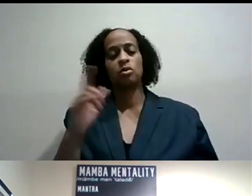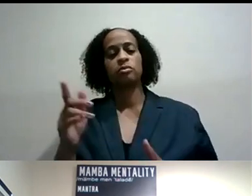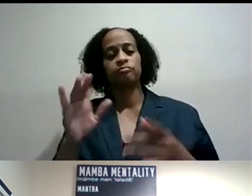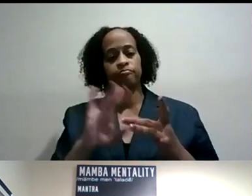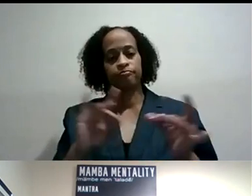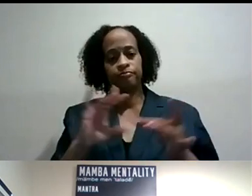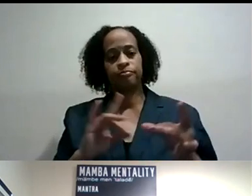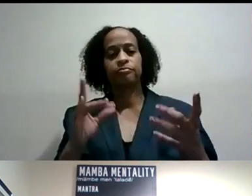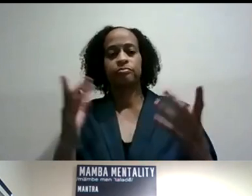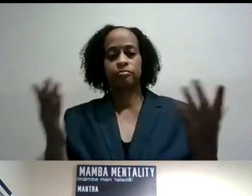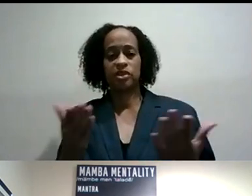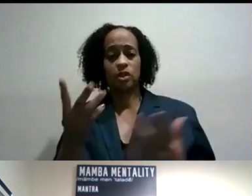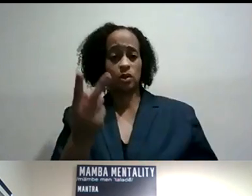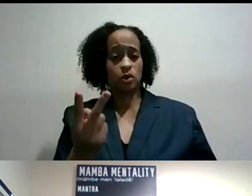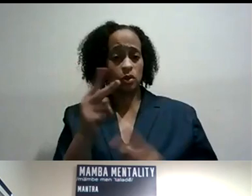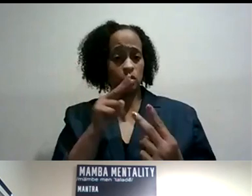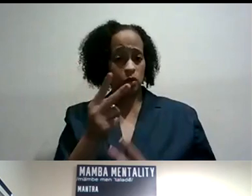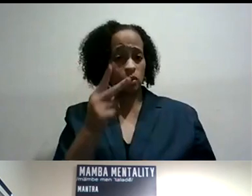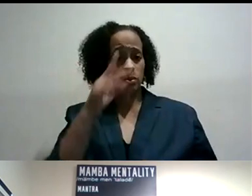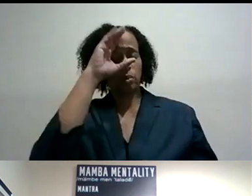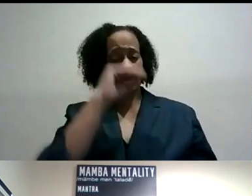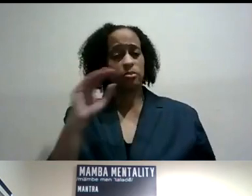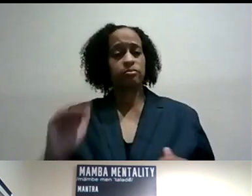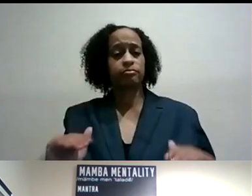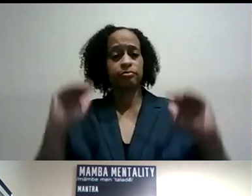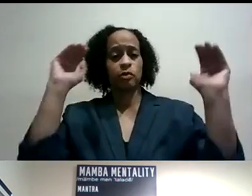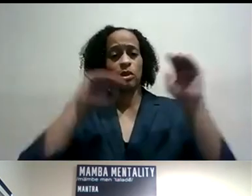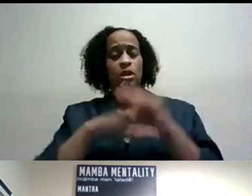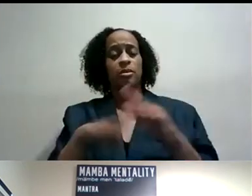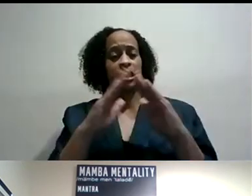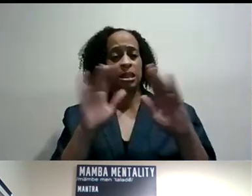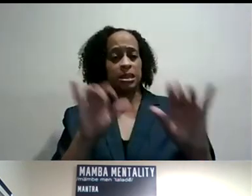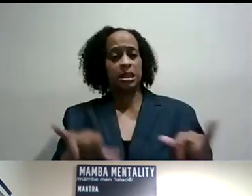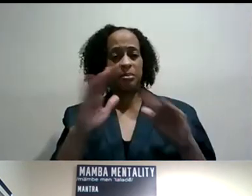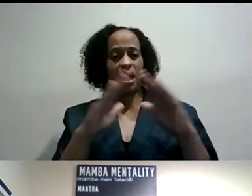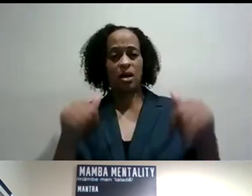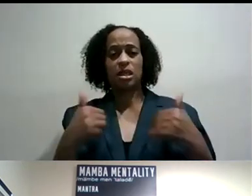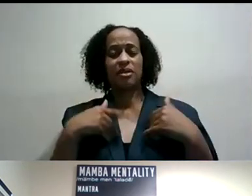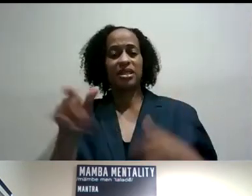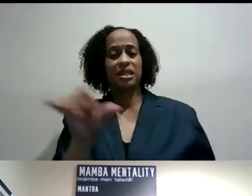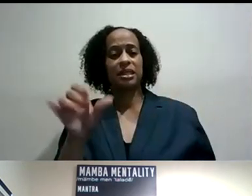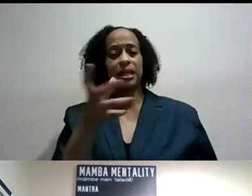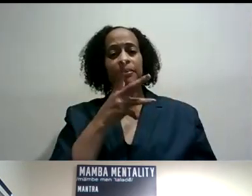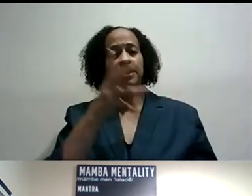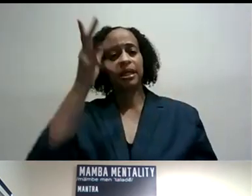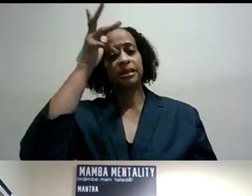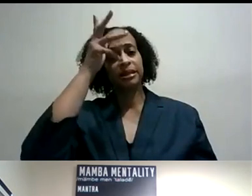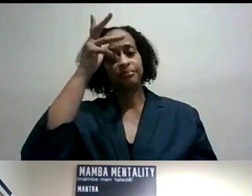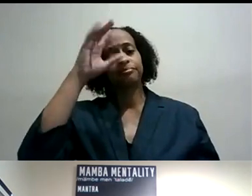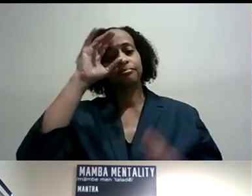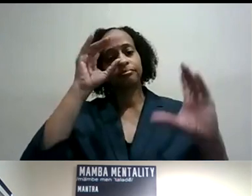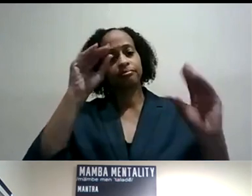that here are two boys growing up in the same house, having the same parents, teaching